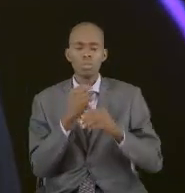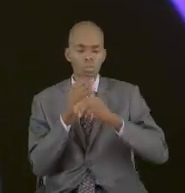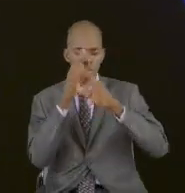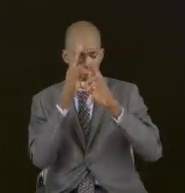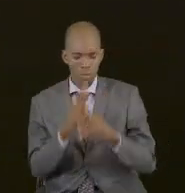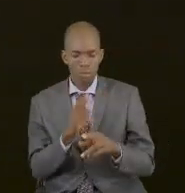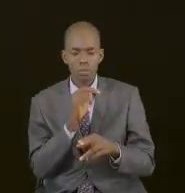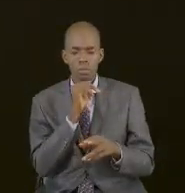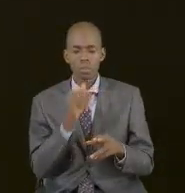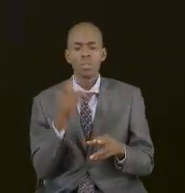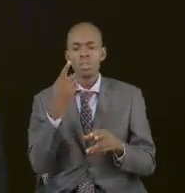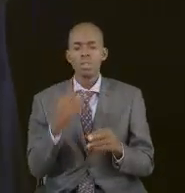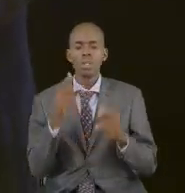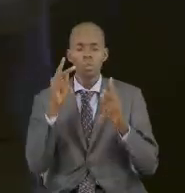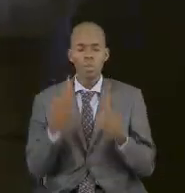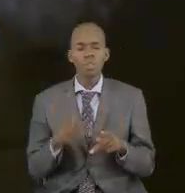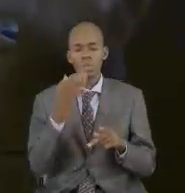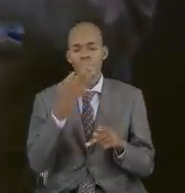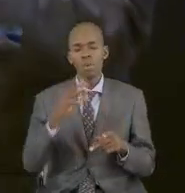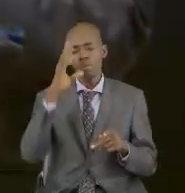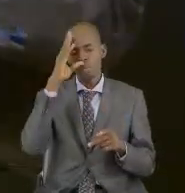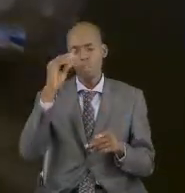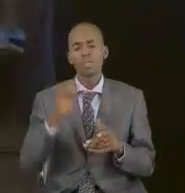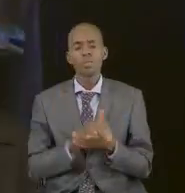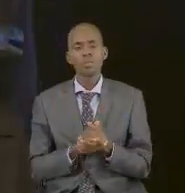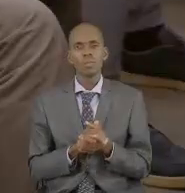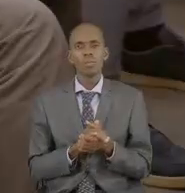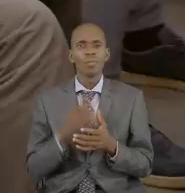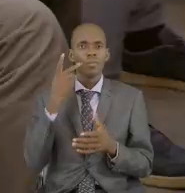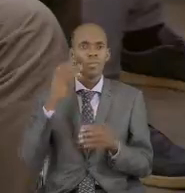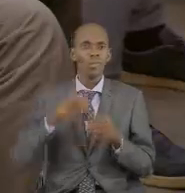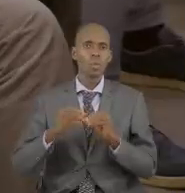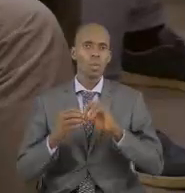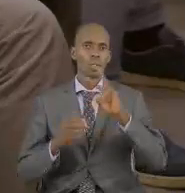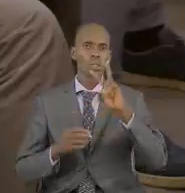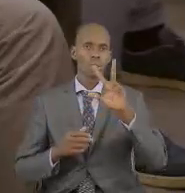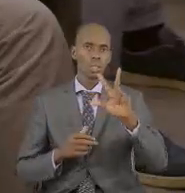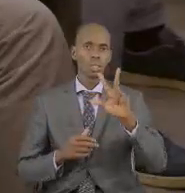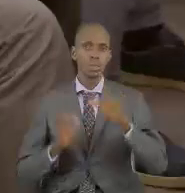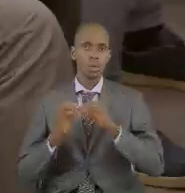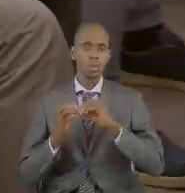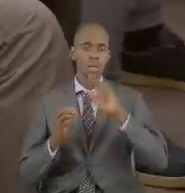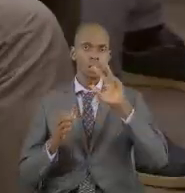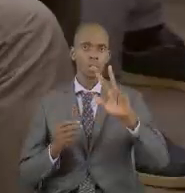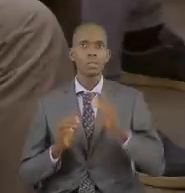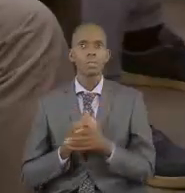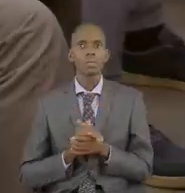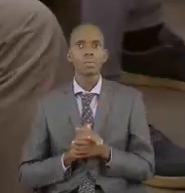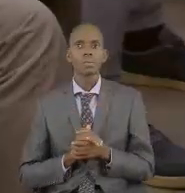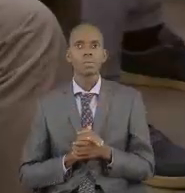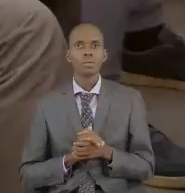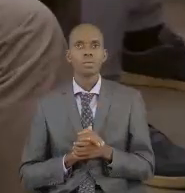person of men. Let's come to number two here. Number three. In number three, we're